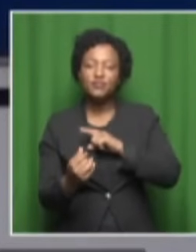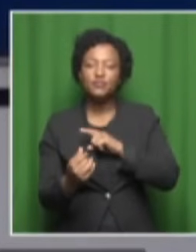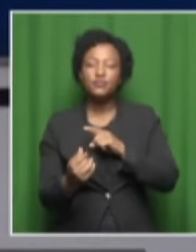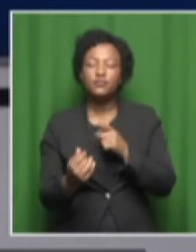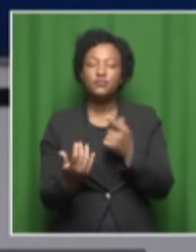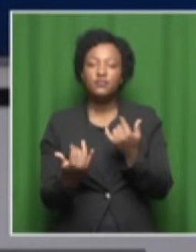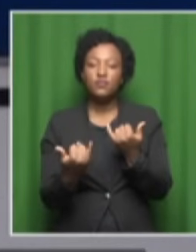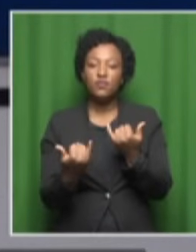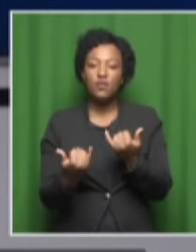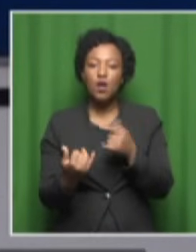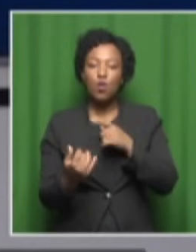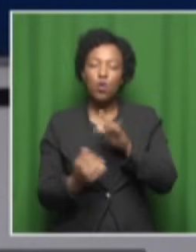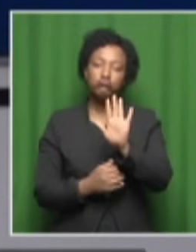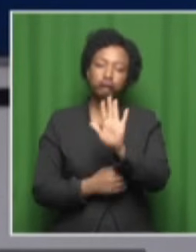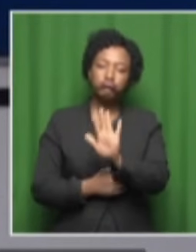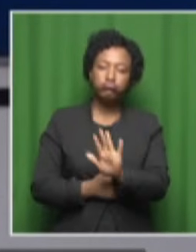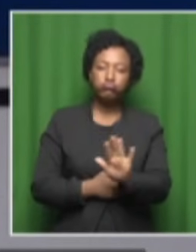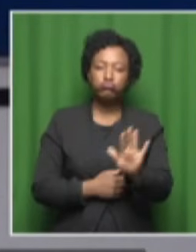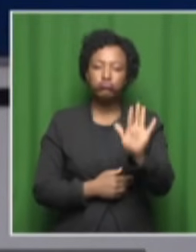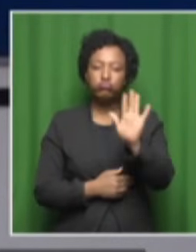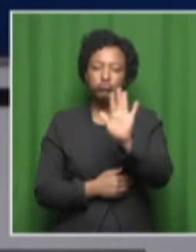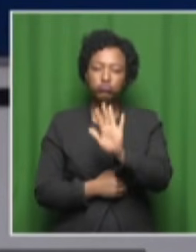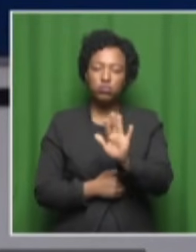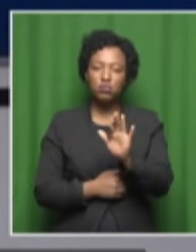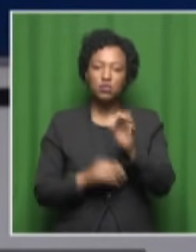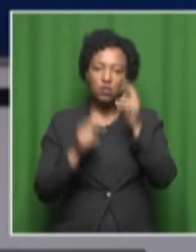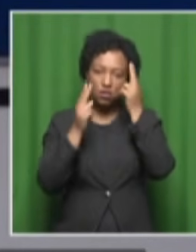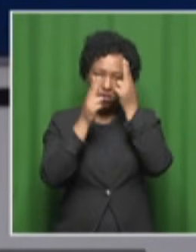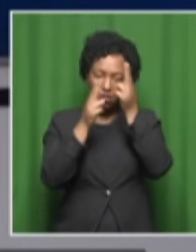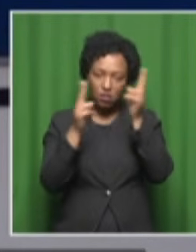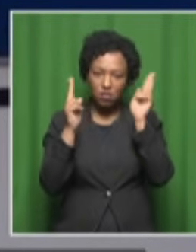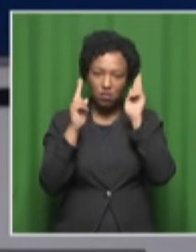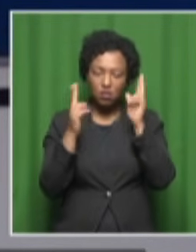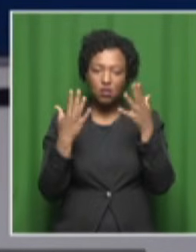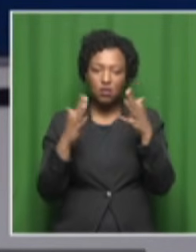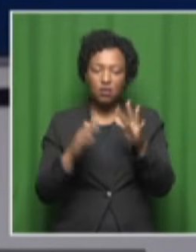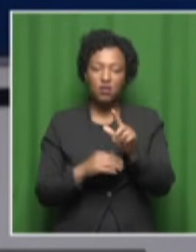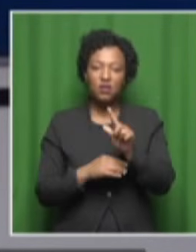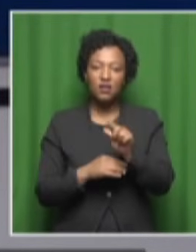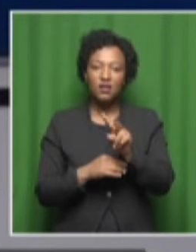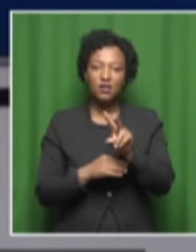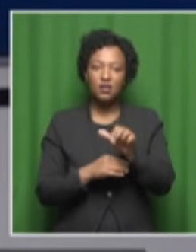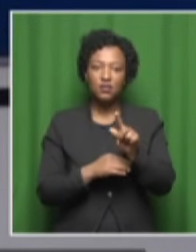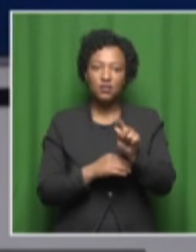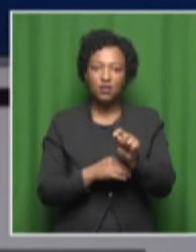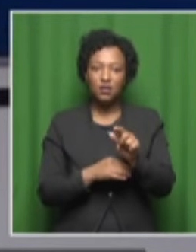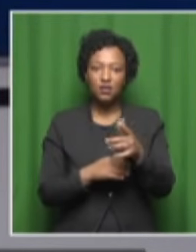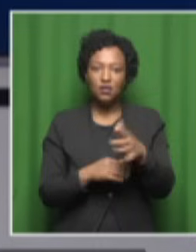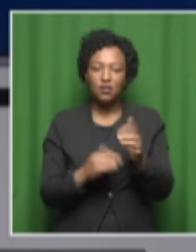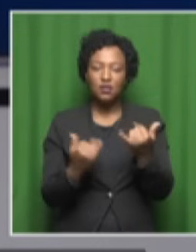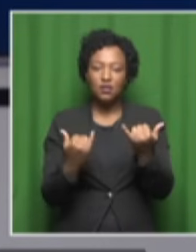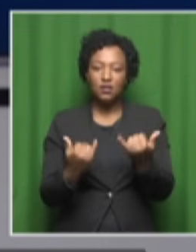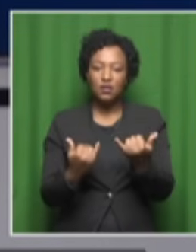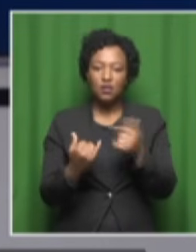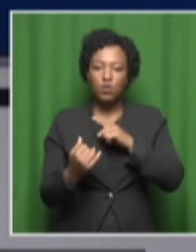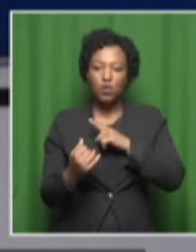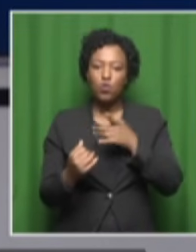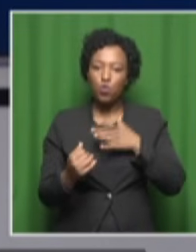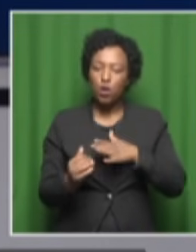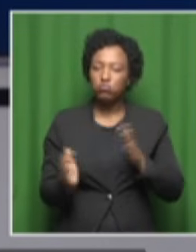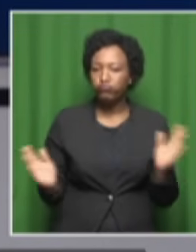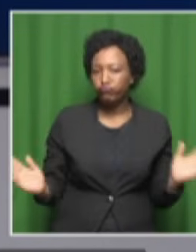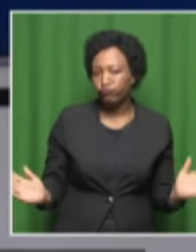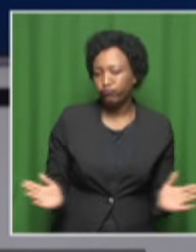we have rounded up all the universities and all the TVET colleges, but we really want to encourage those who